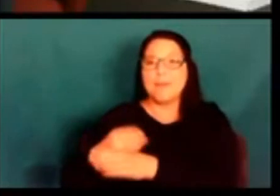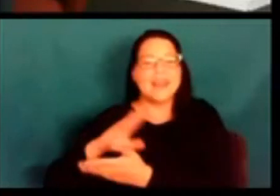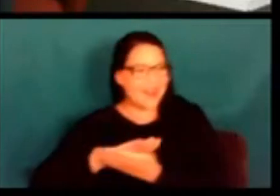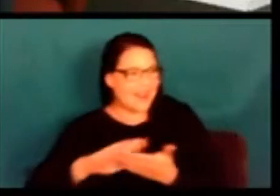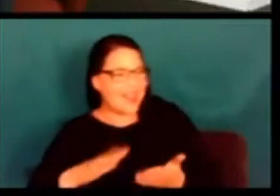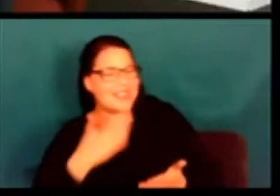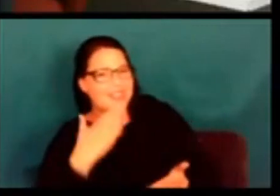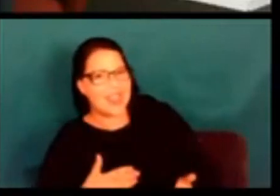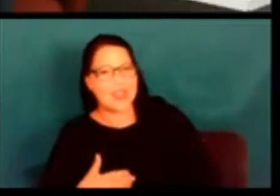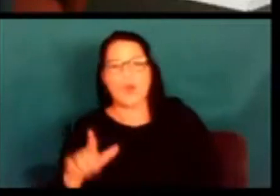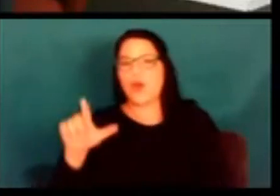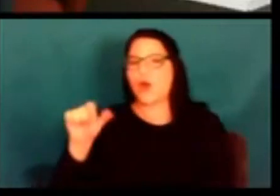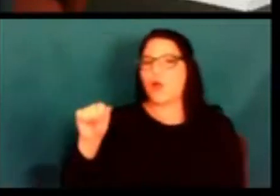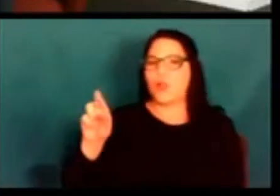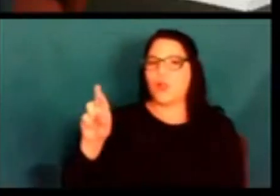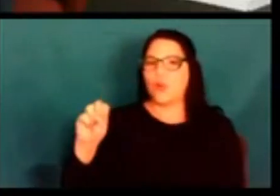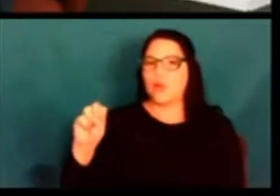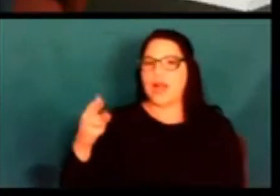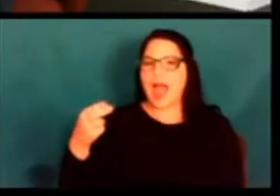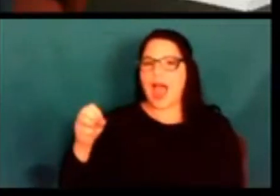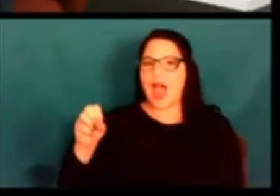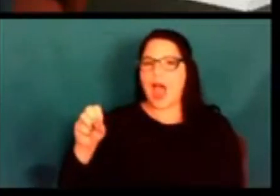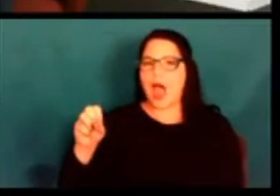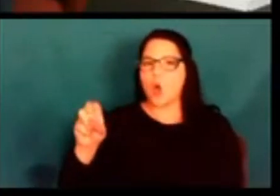Lauren Housley. Yeah.